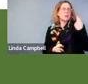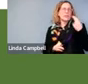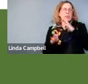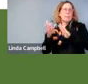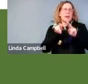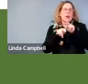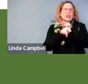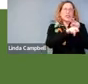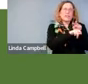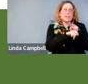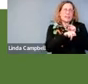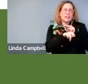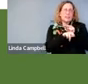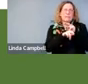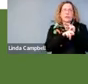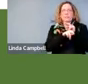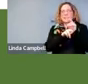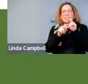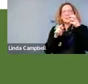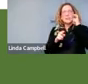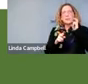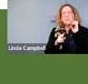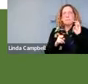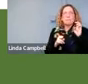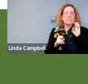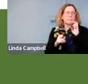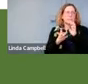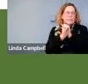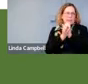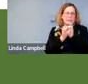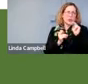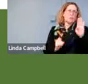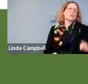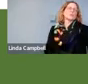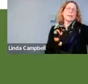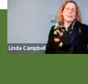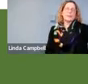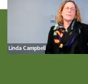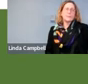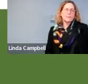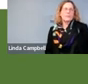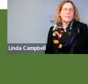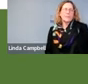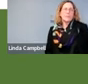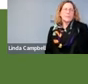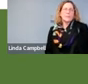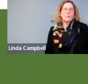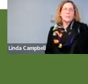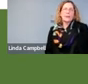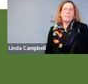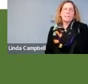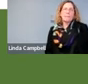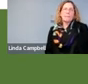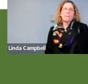But it is a good tool for high-risk biomonitoring if, for example, zebra mussels in New Brunswick, we know they're